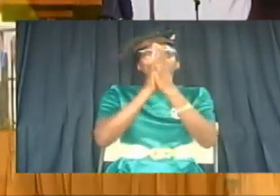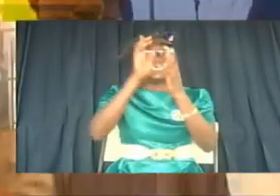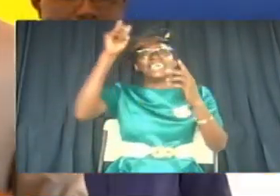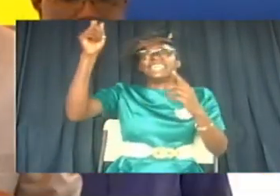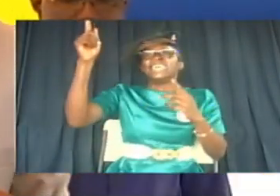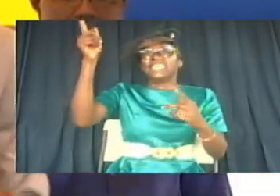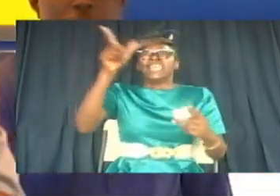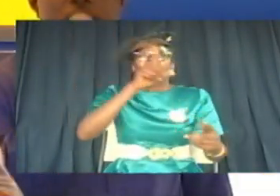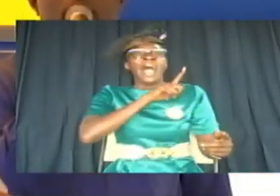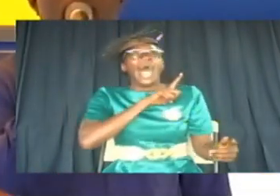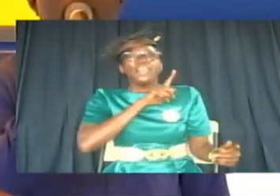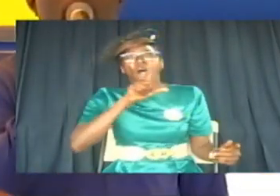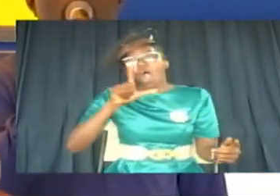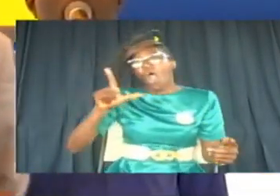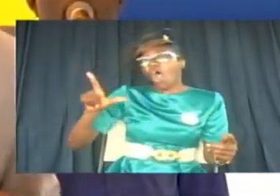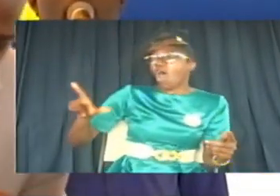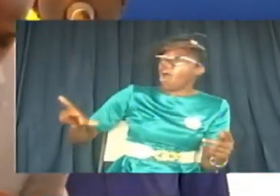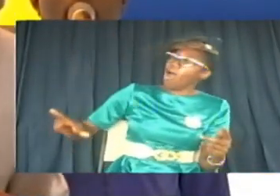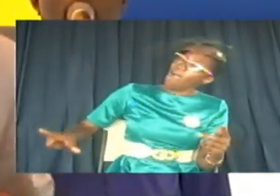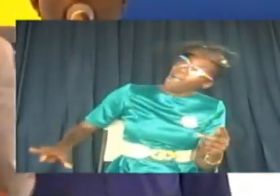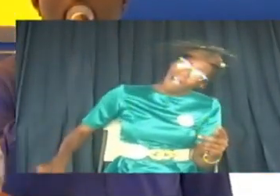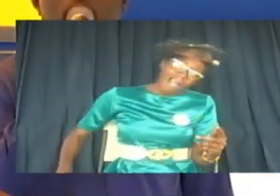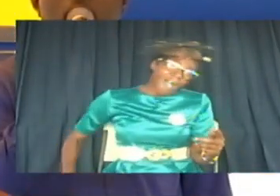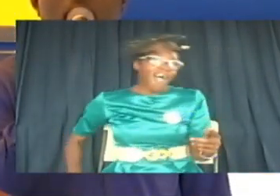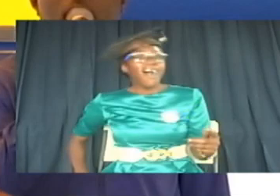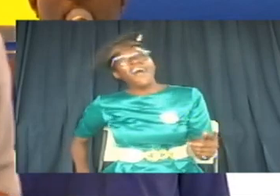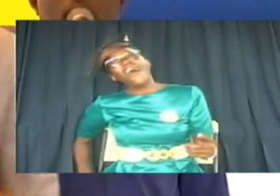Praise the